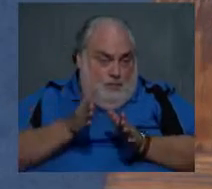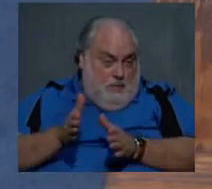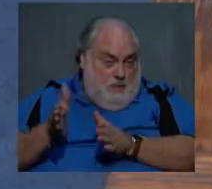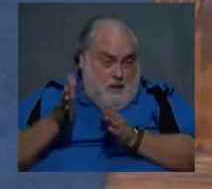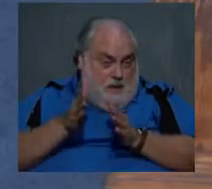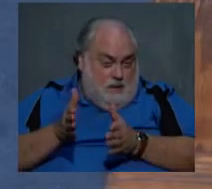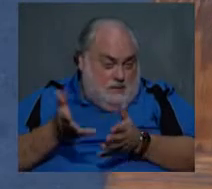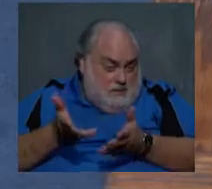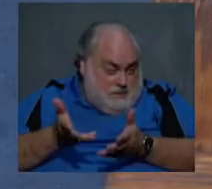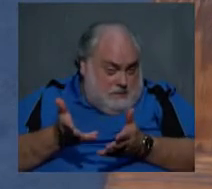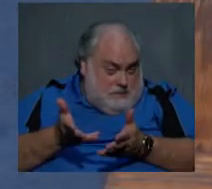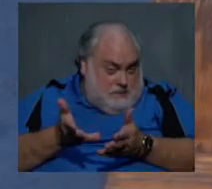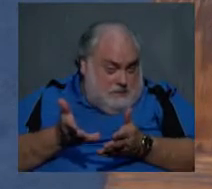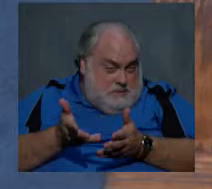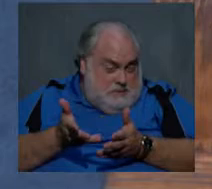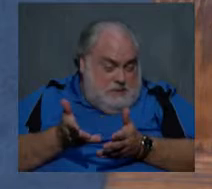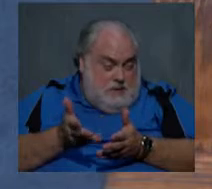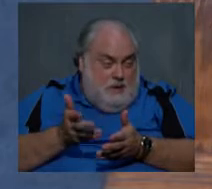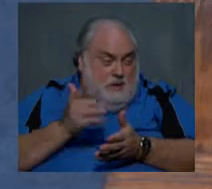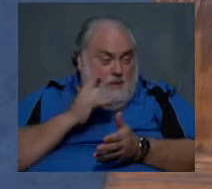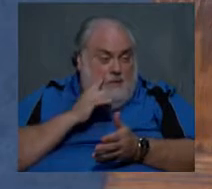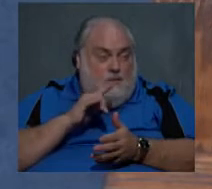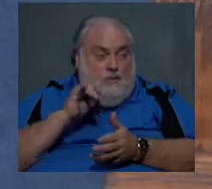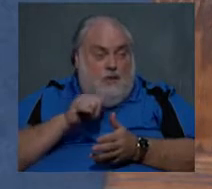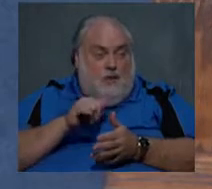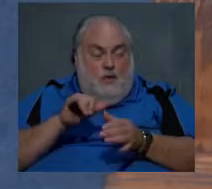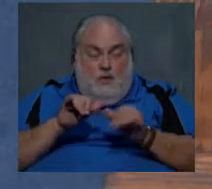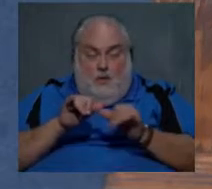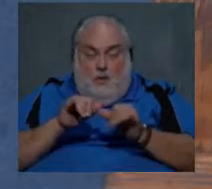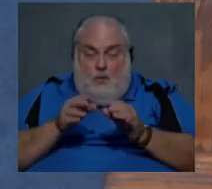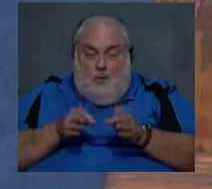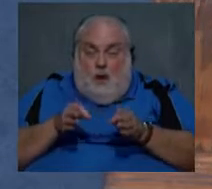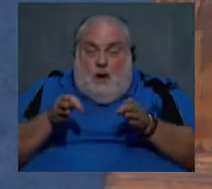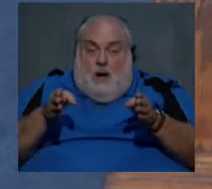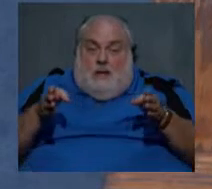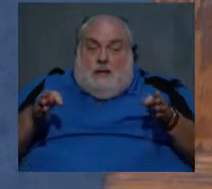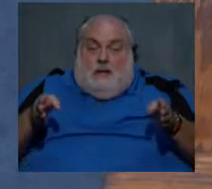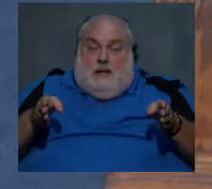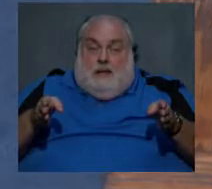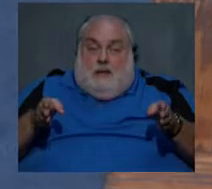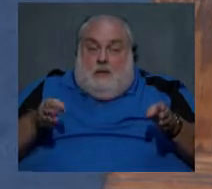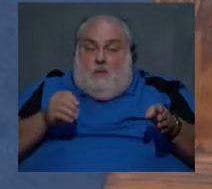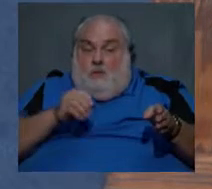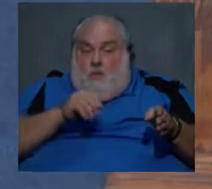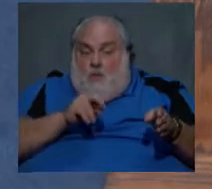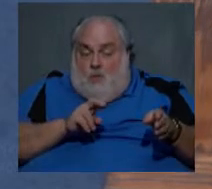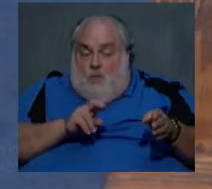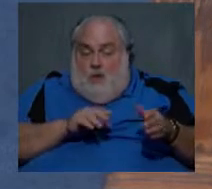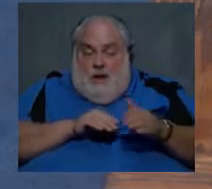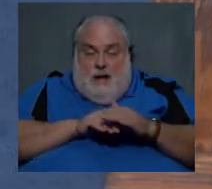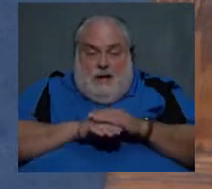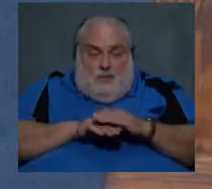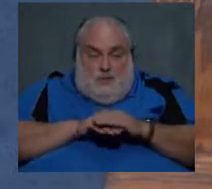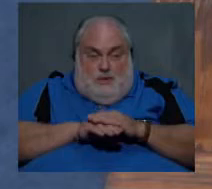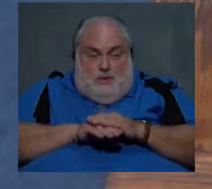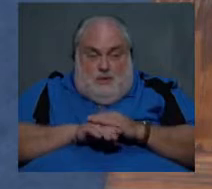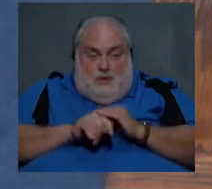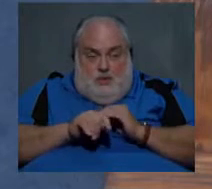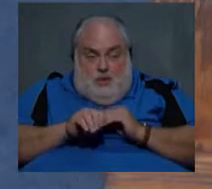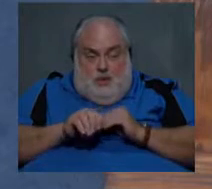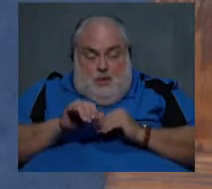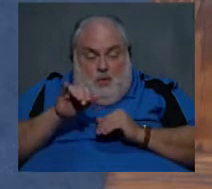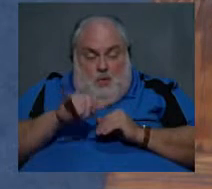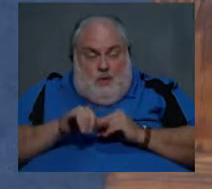out, would be for widening the road or the entrances